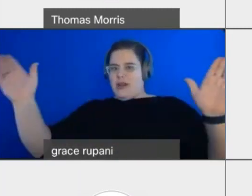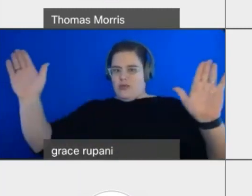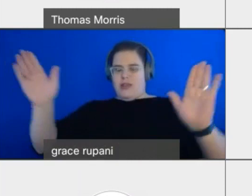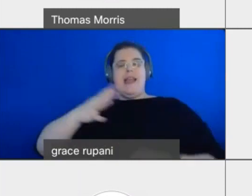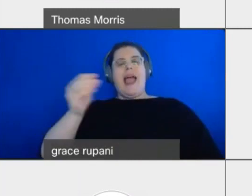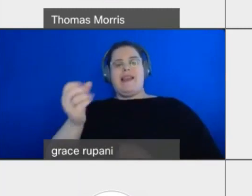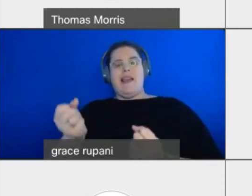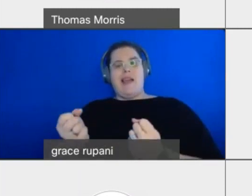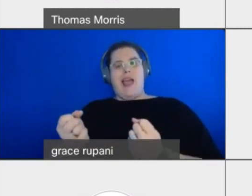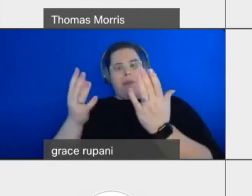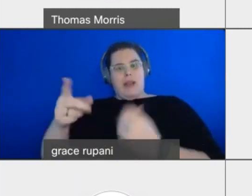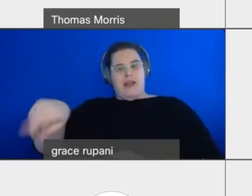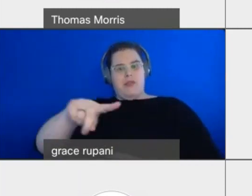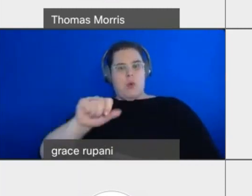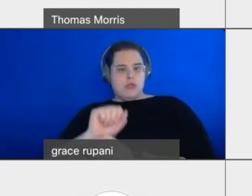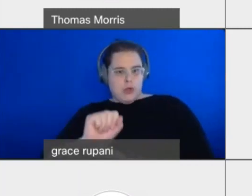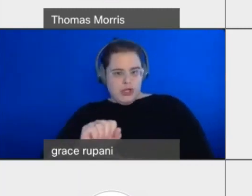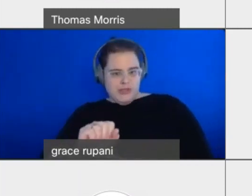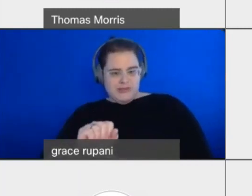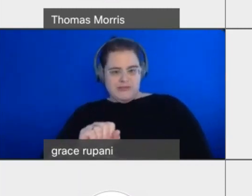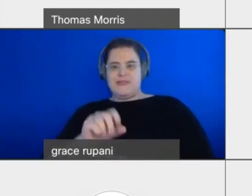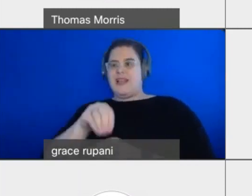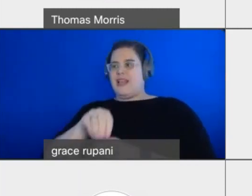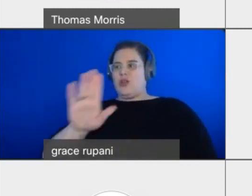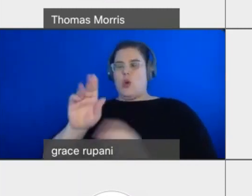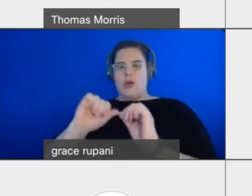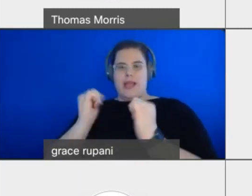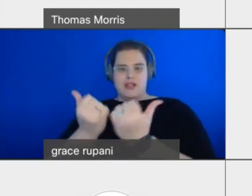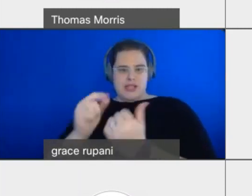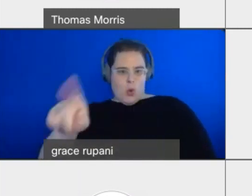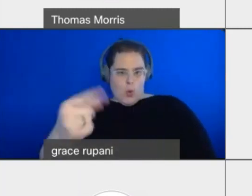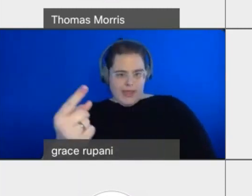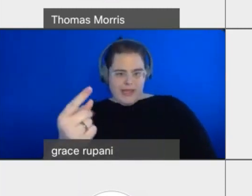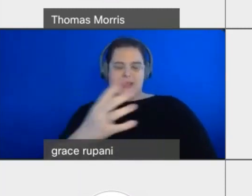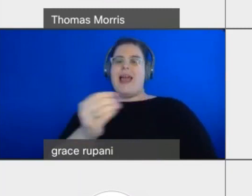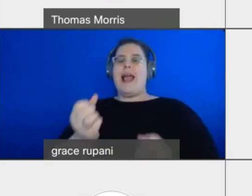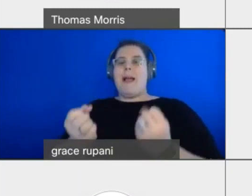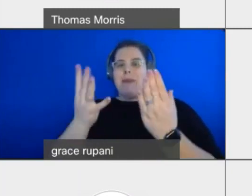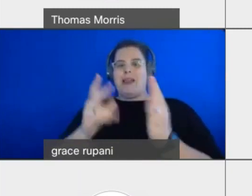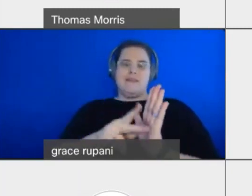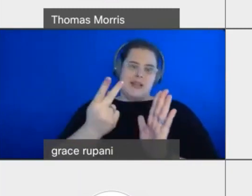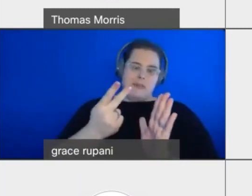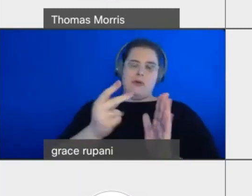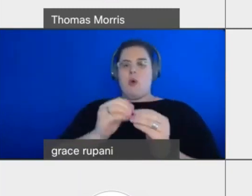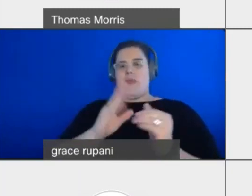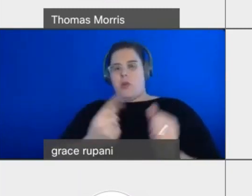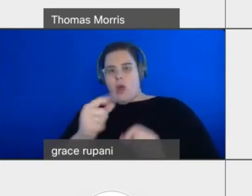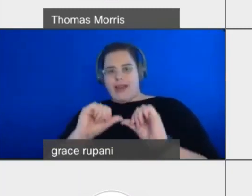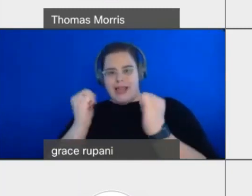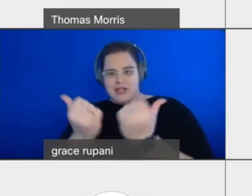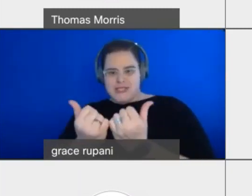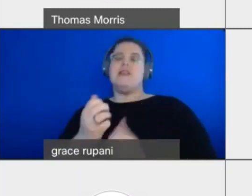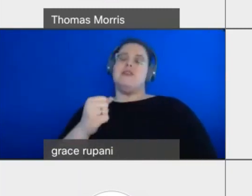in terms of locations people work in, it's becoming challenging to make sure that we've got a complete and accurate